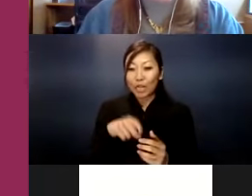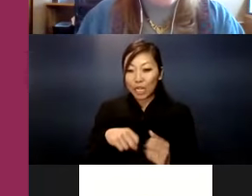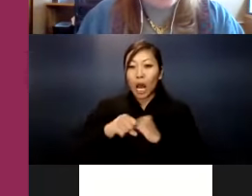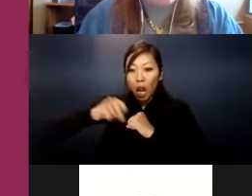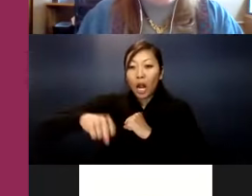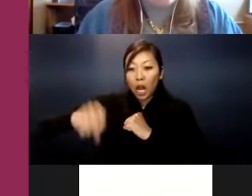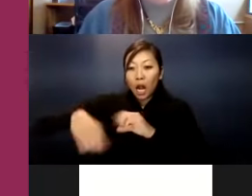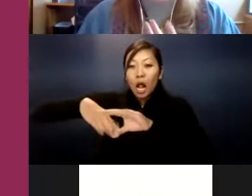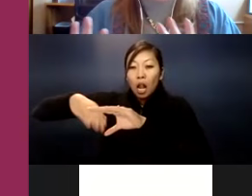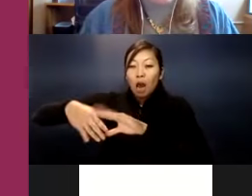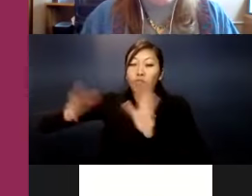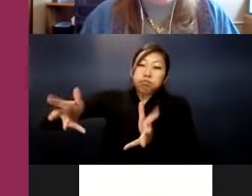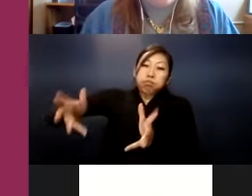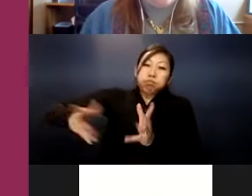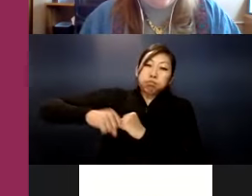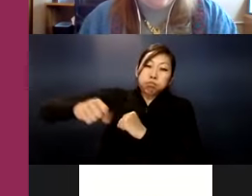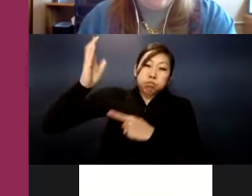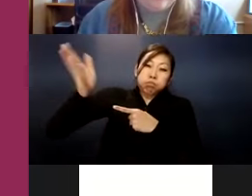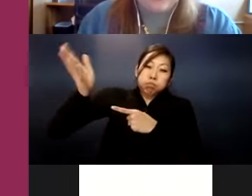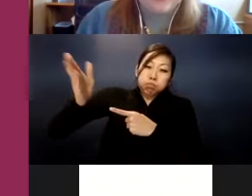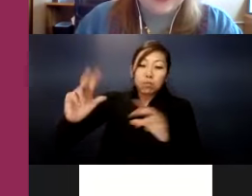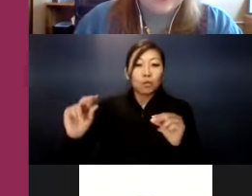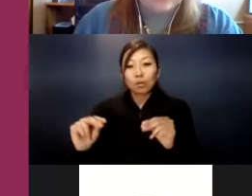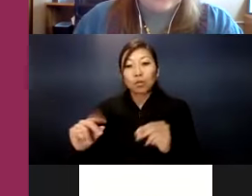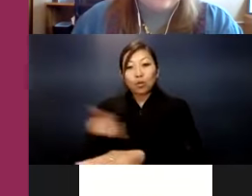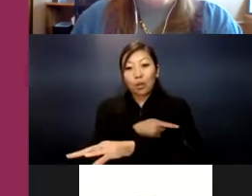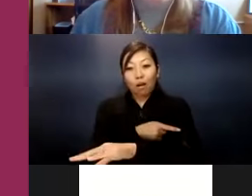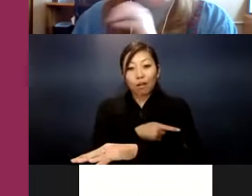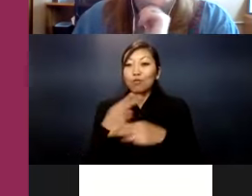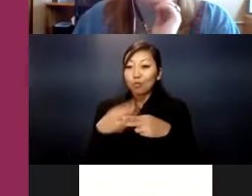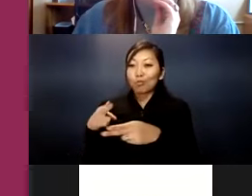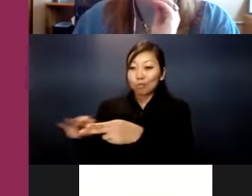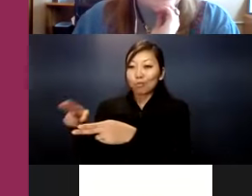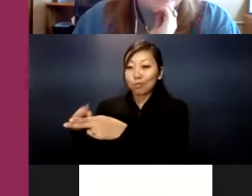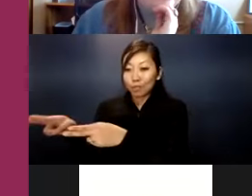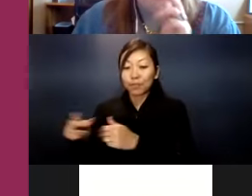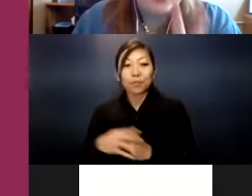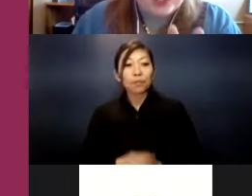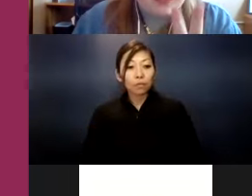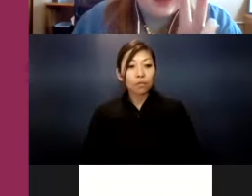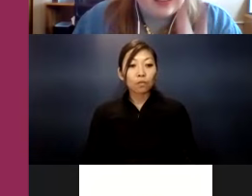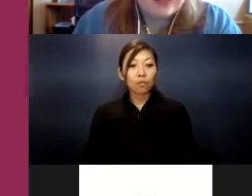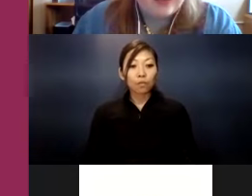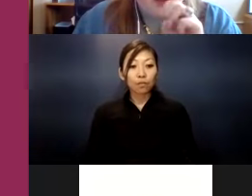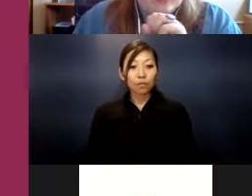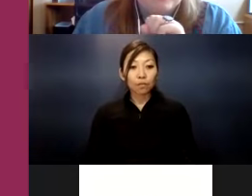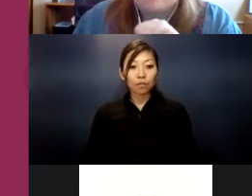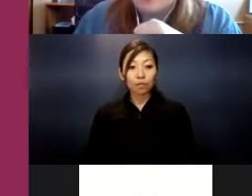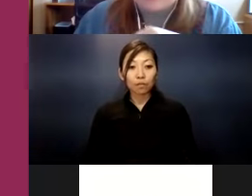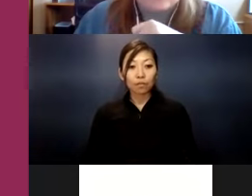separated by time and space for emotional processing. So I'm going to get into each of